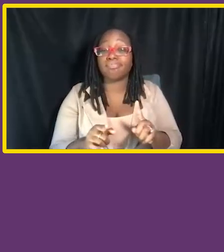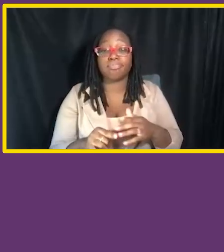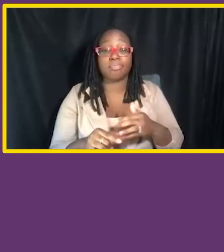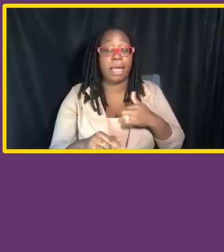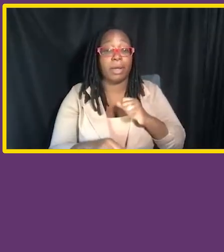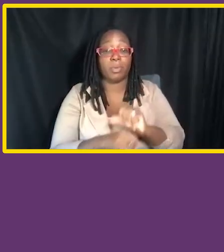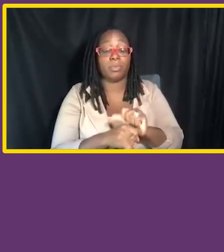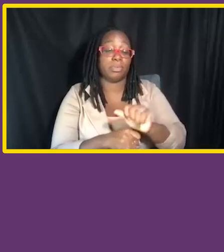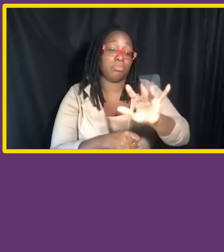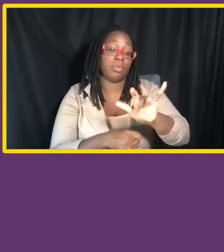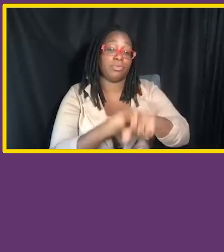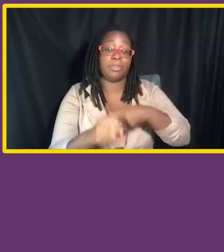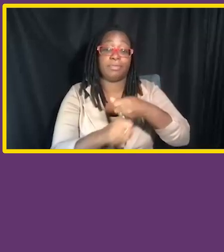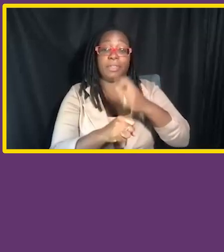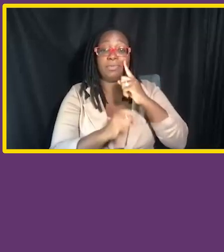well. And